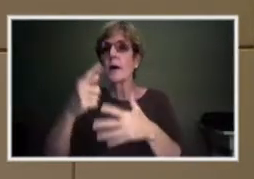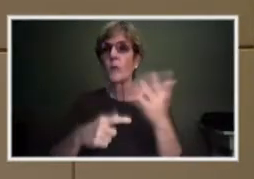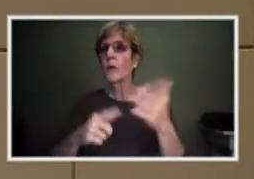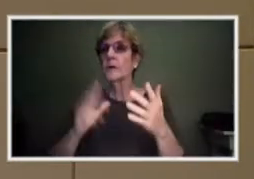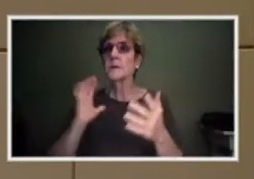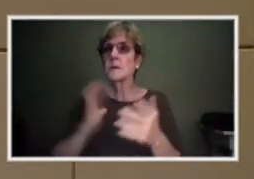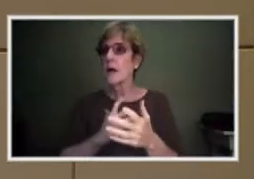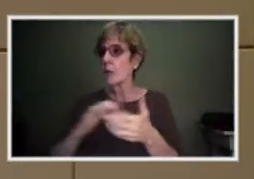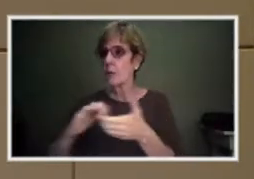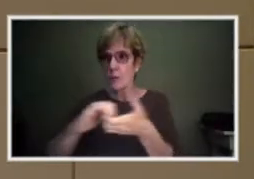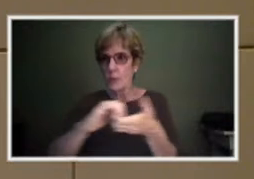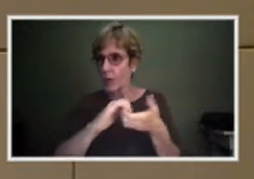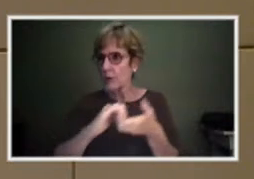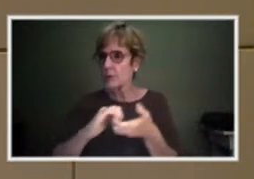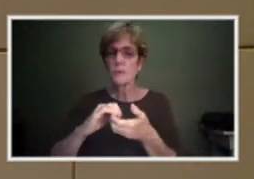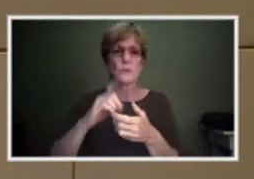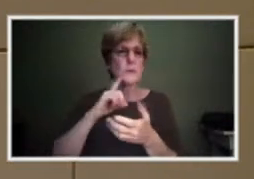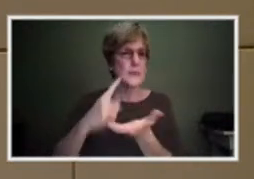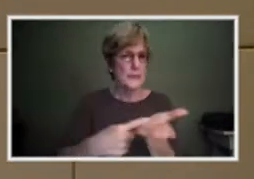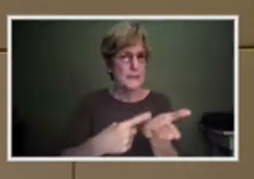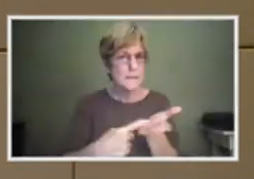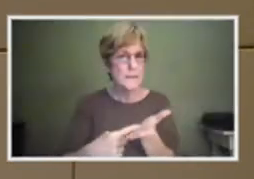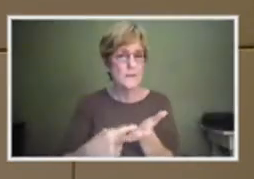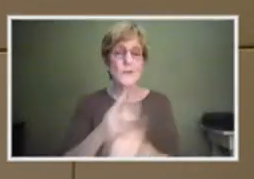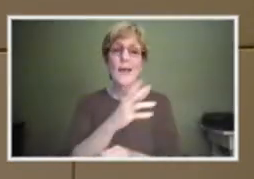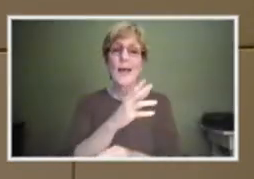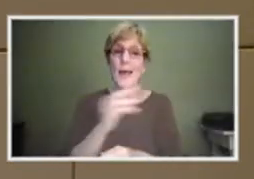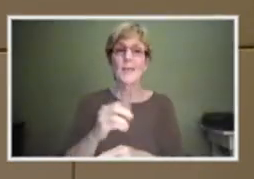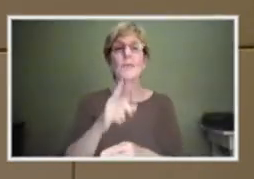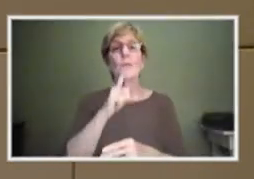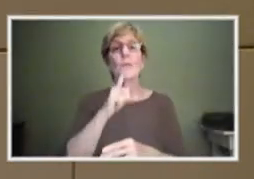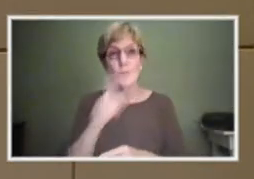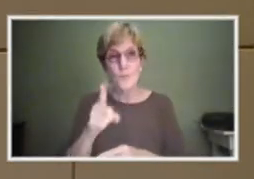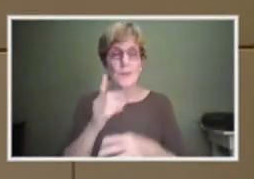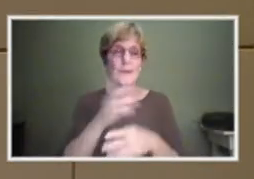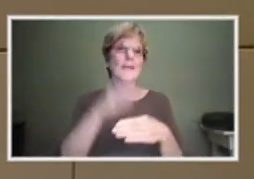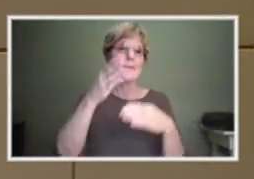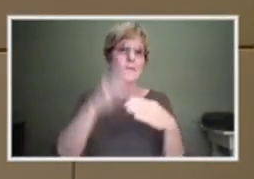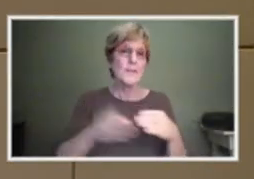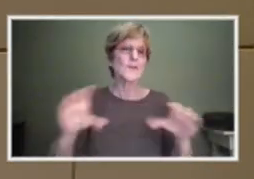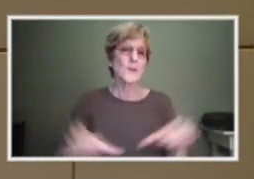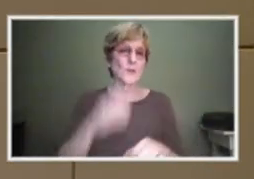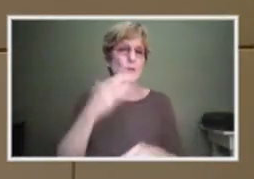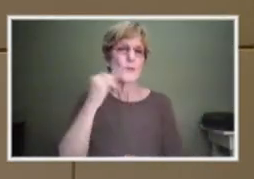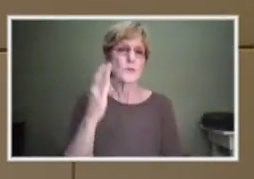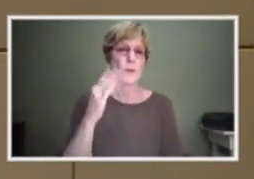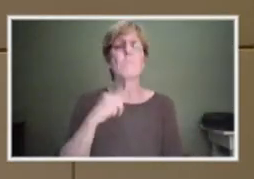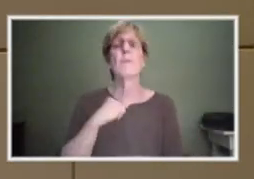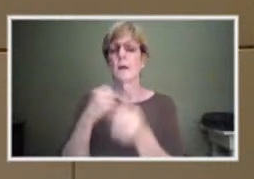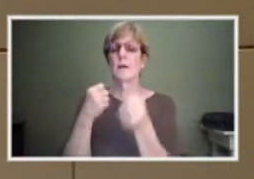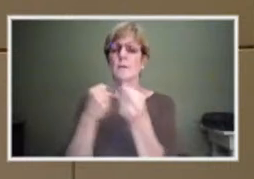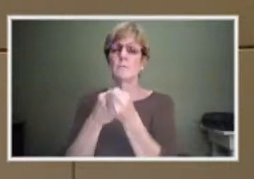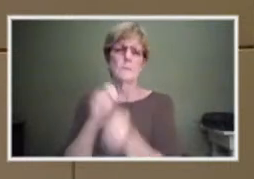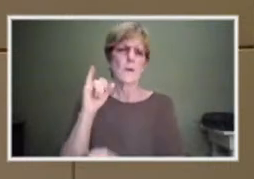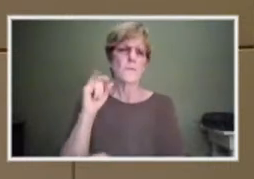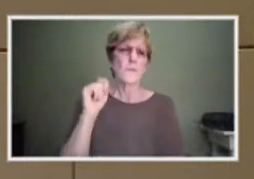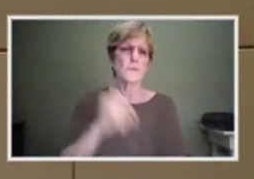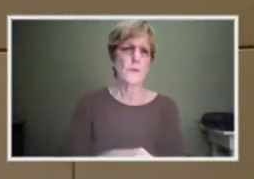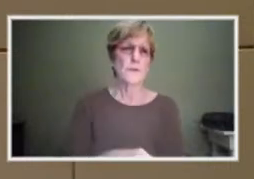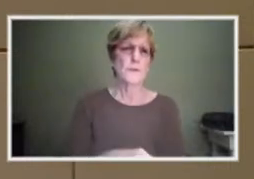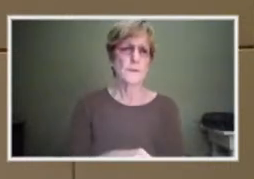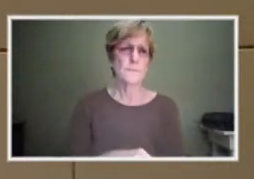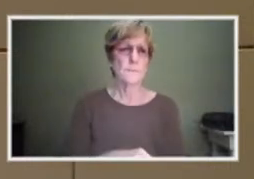in discussions. And here is the thing that we can actually complete. So I'm going to vote for it. Thank you. Mr.